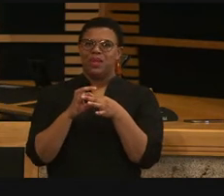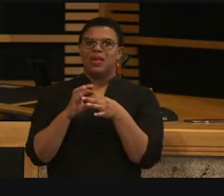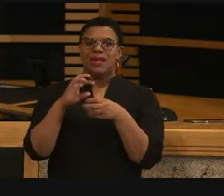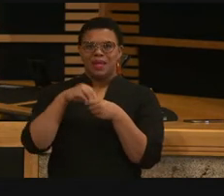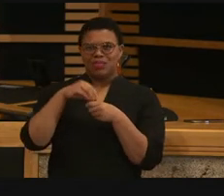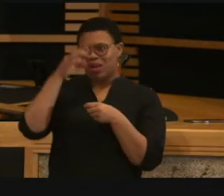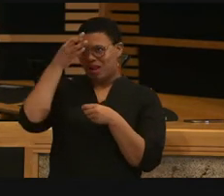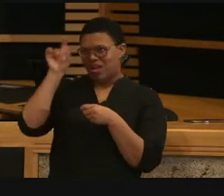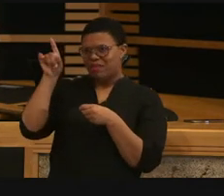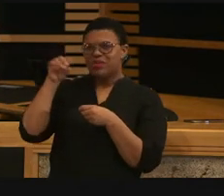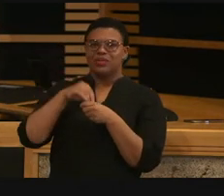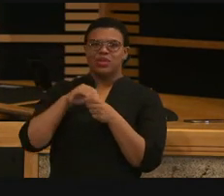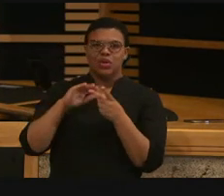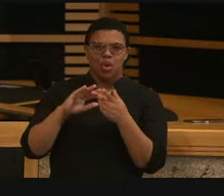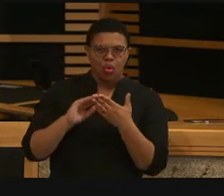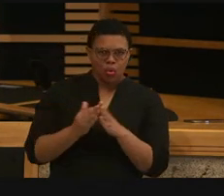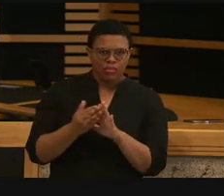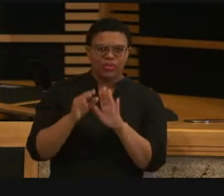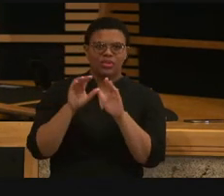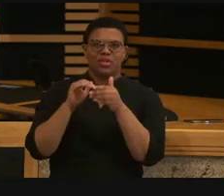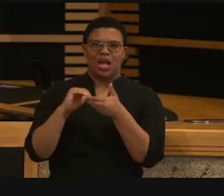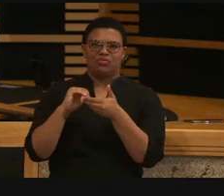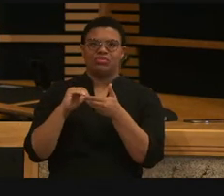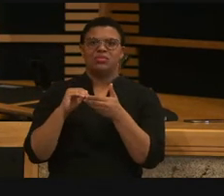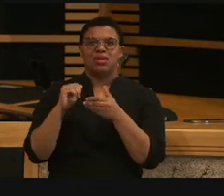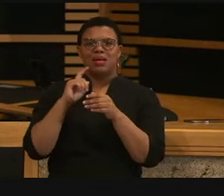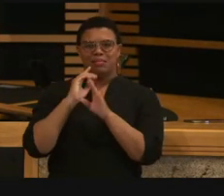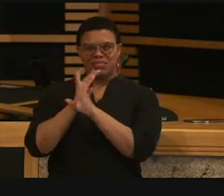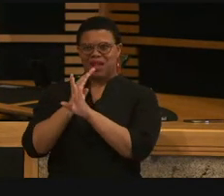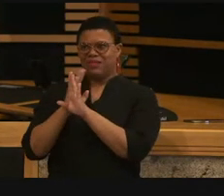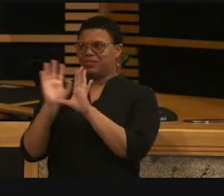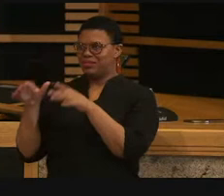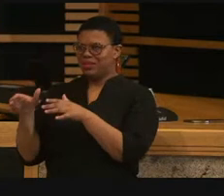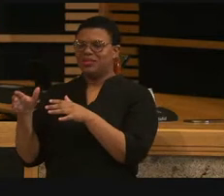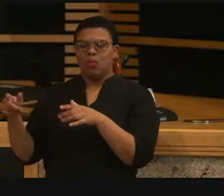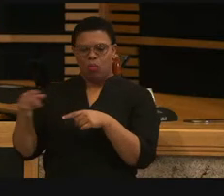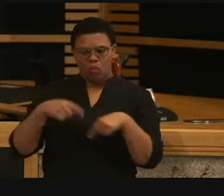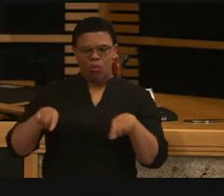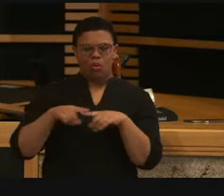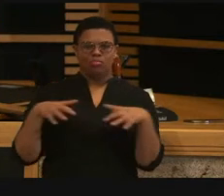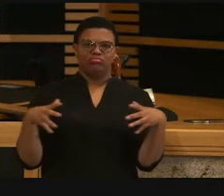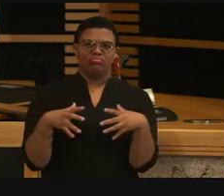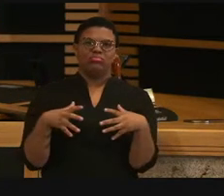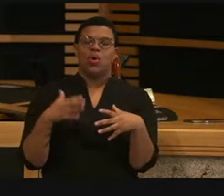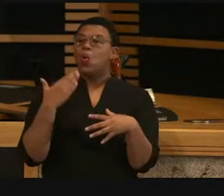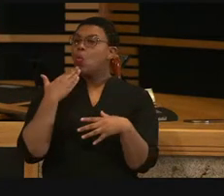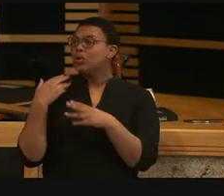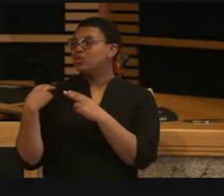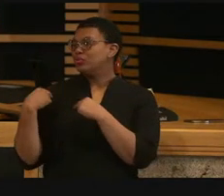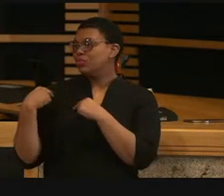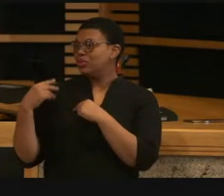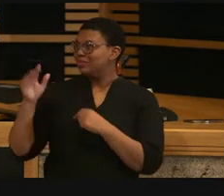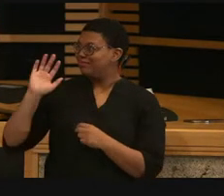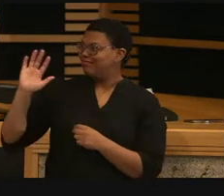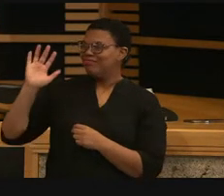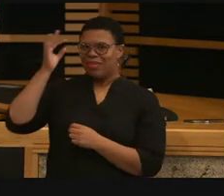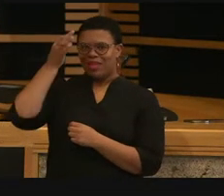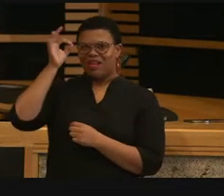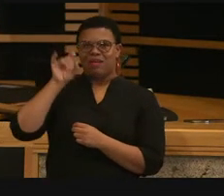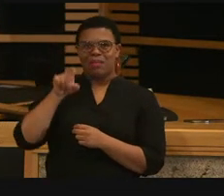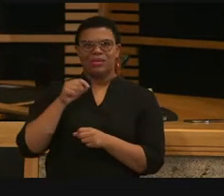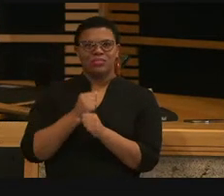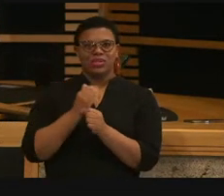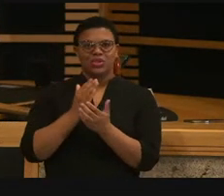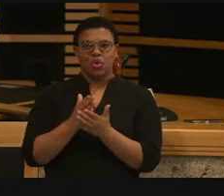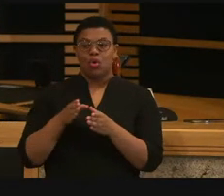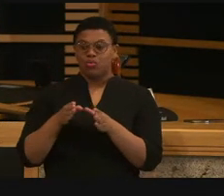government, civil society organization, and the private sector. And it is the responsibility of government to ensure that roads are